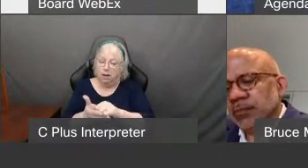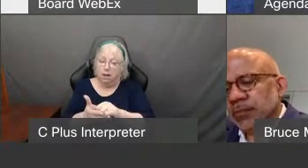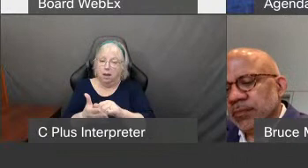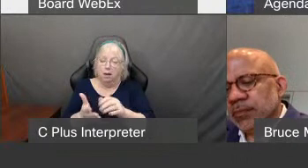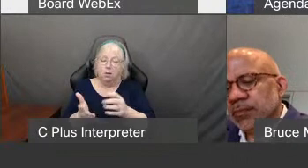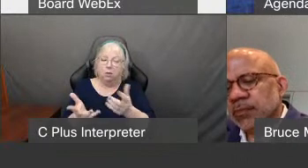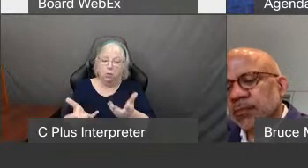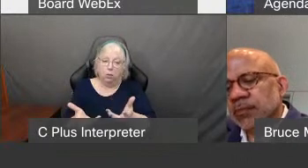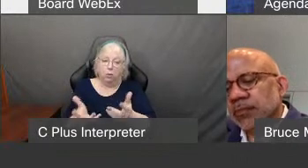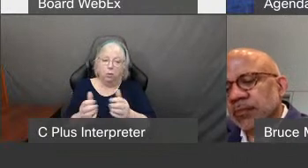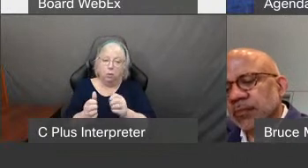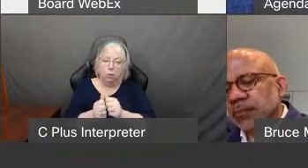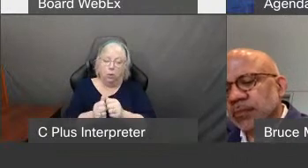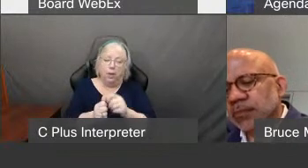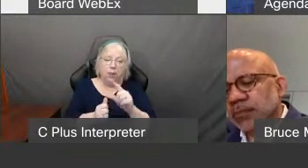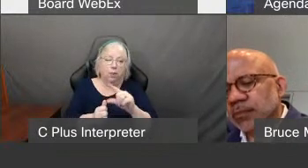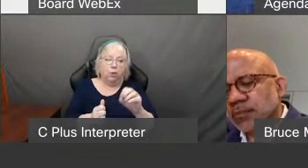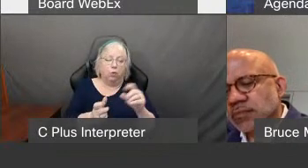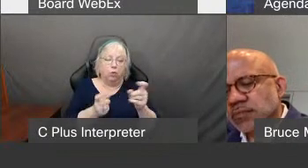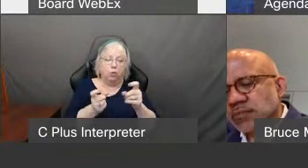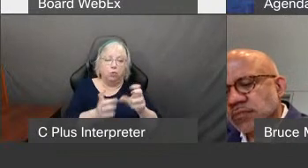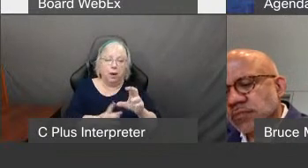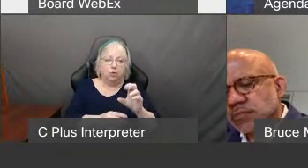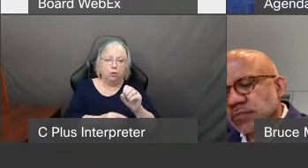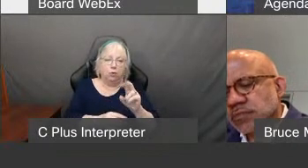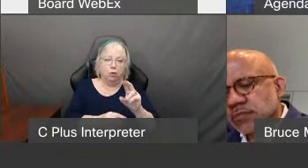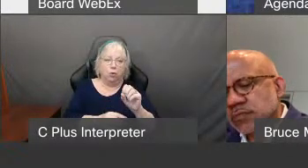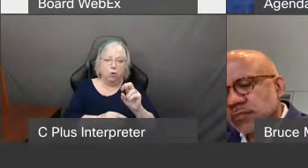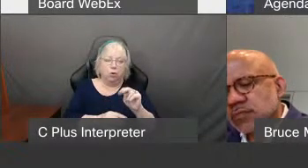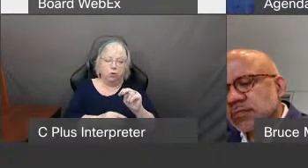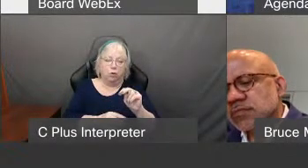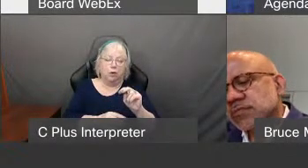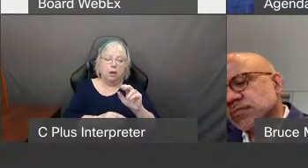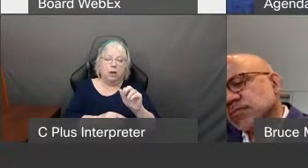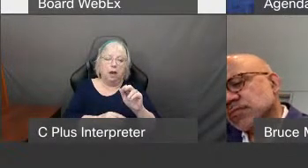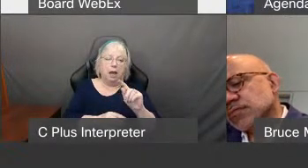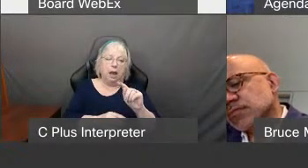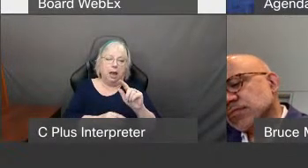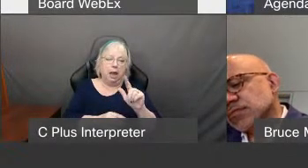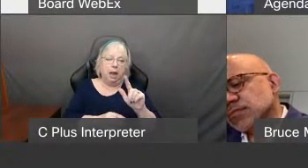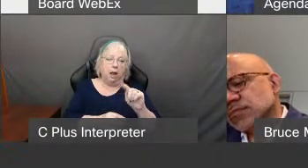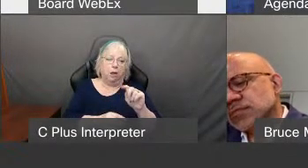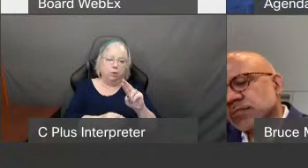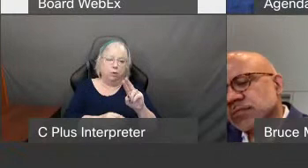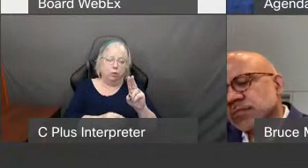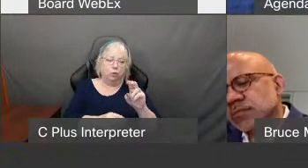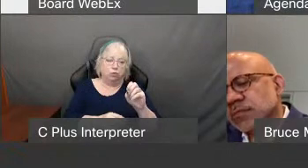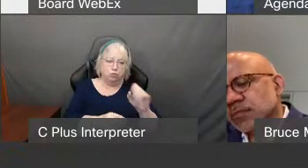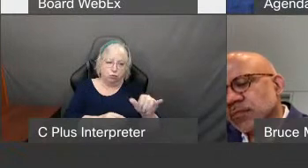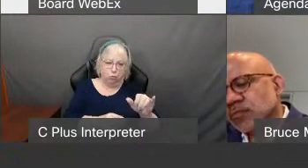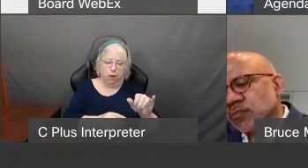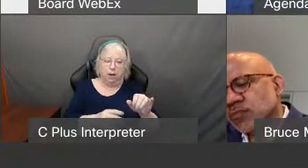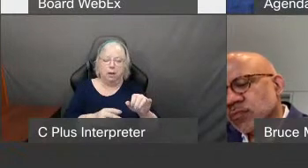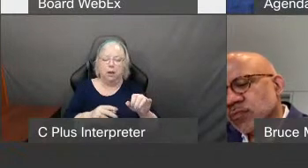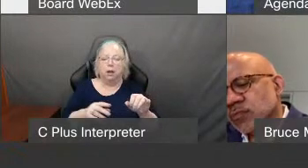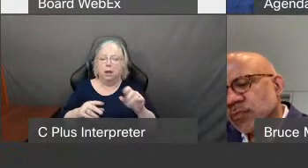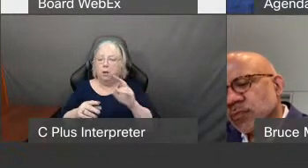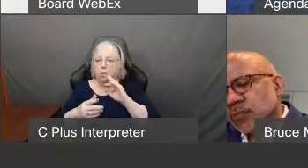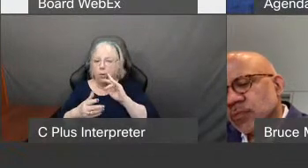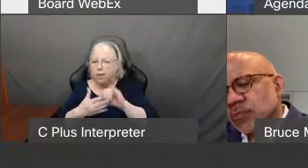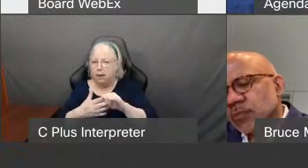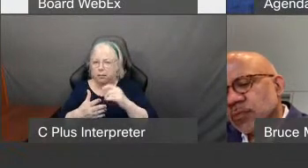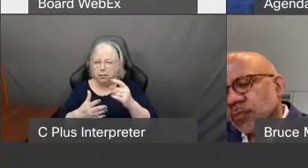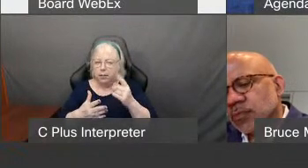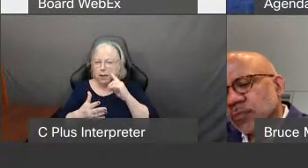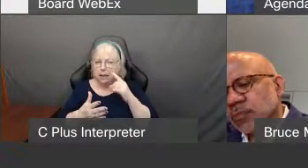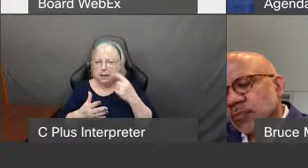with Zoo Director Susan Altrui and others be something that could still